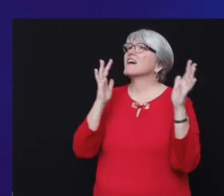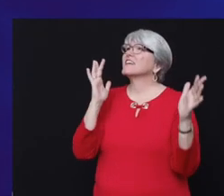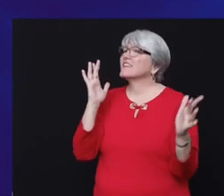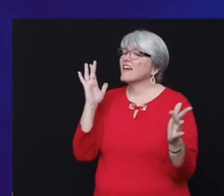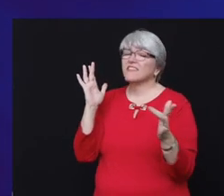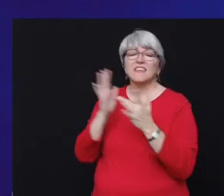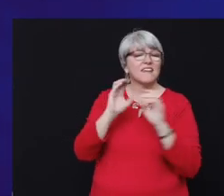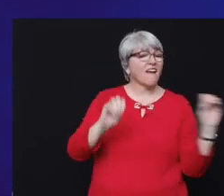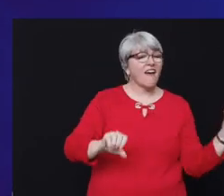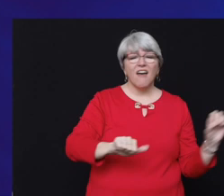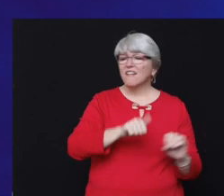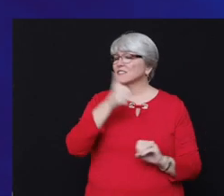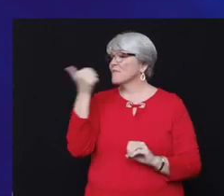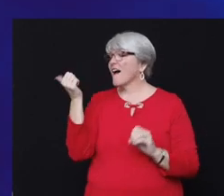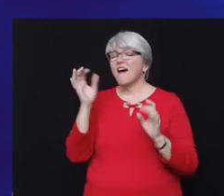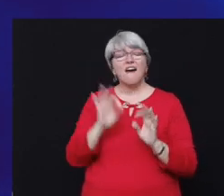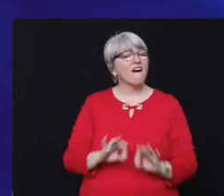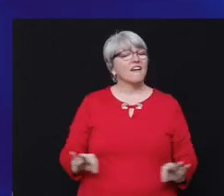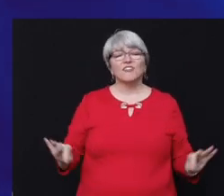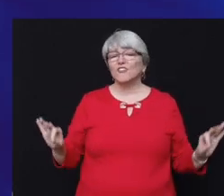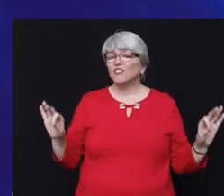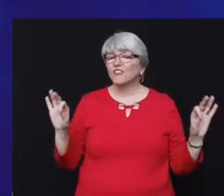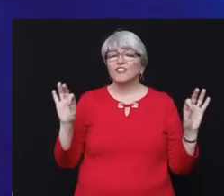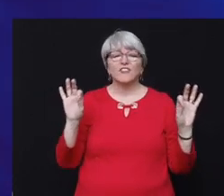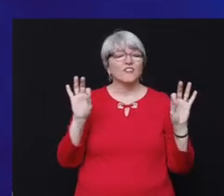Jesus, nothing else